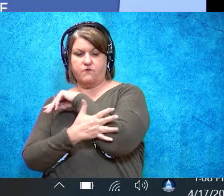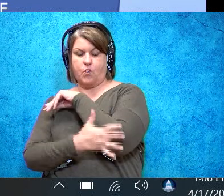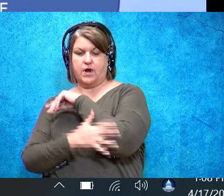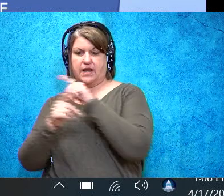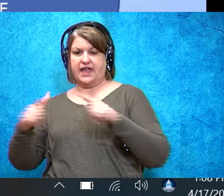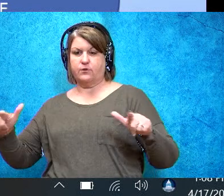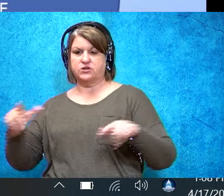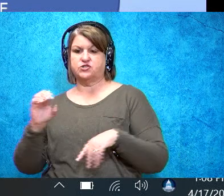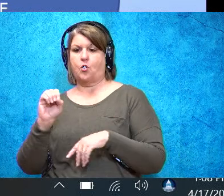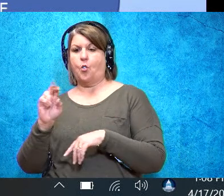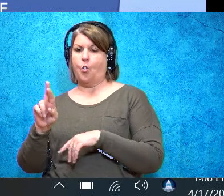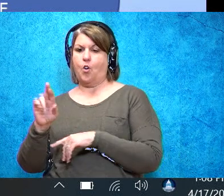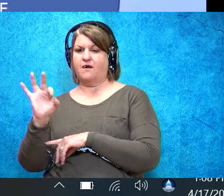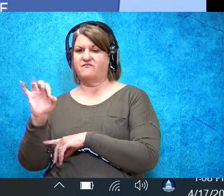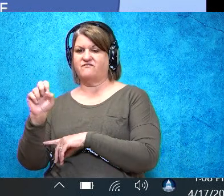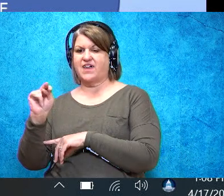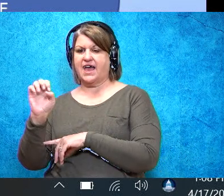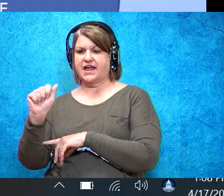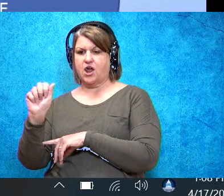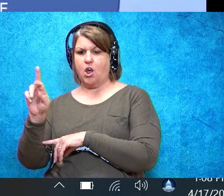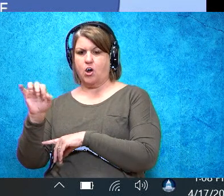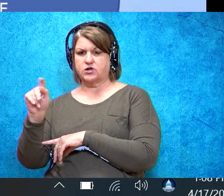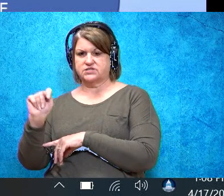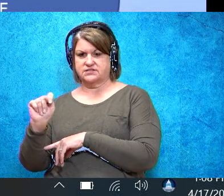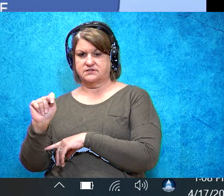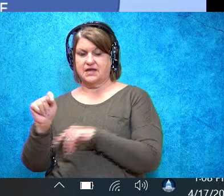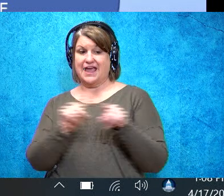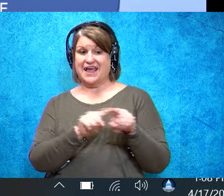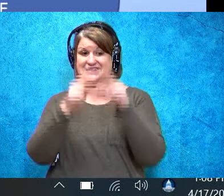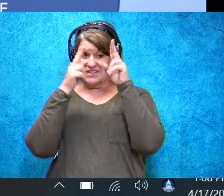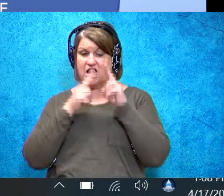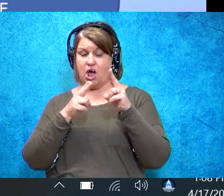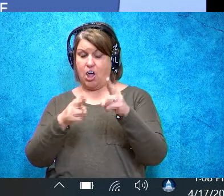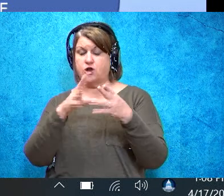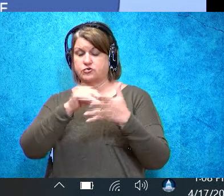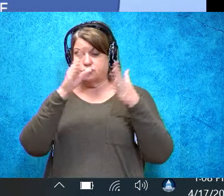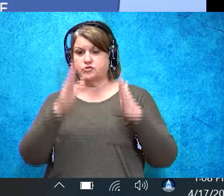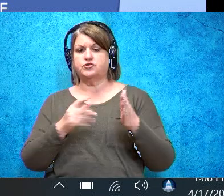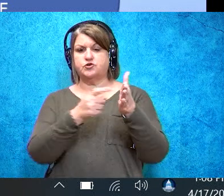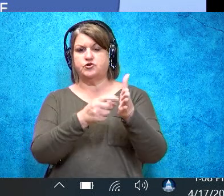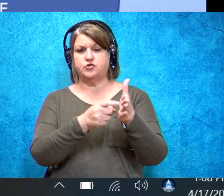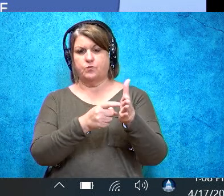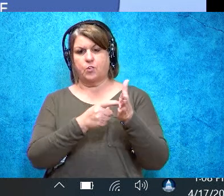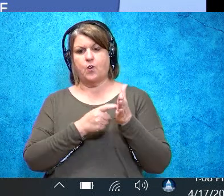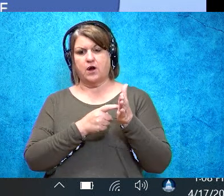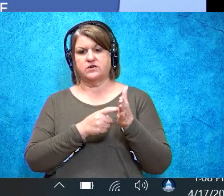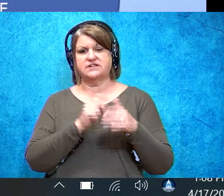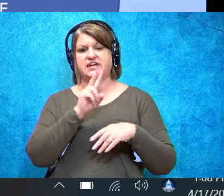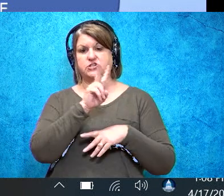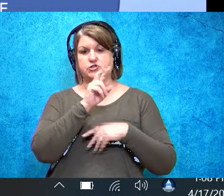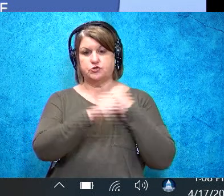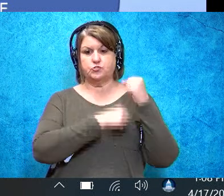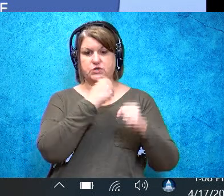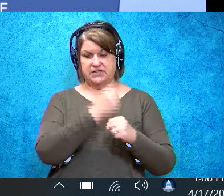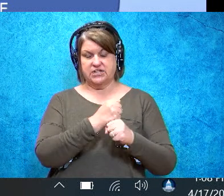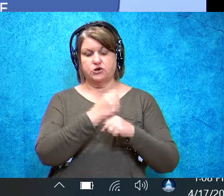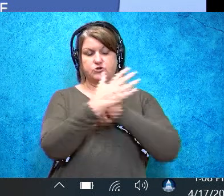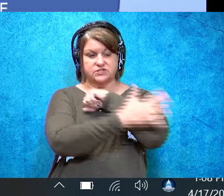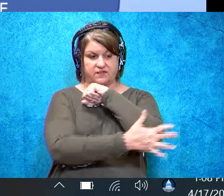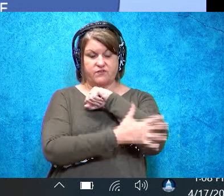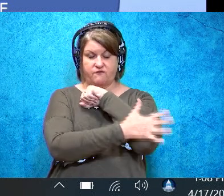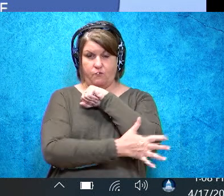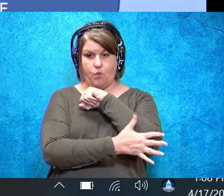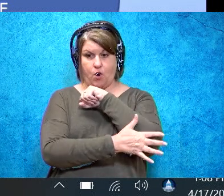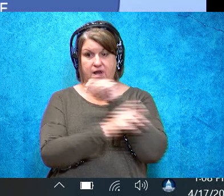As an honors student, you are required to take 2 years of the same foreign language. That is extremely important. Again,